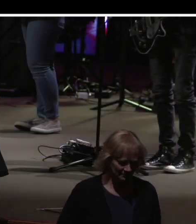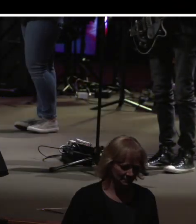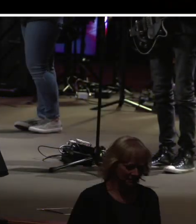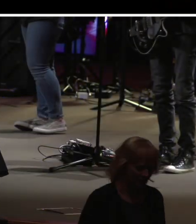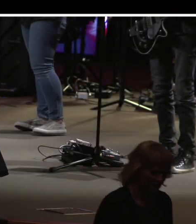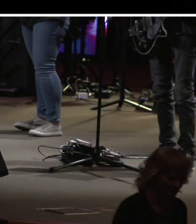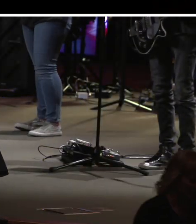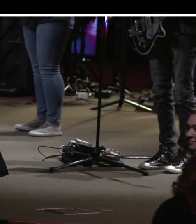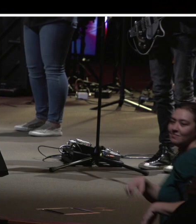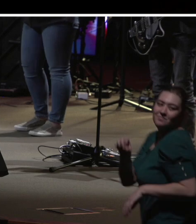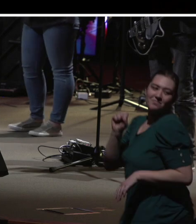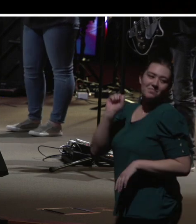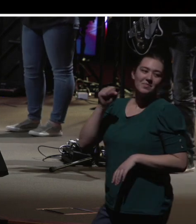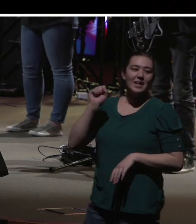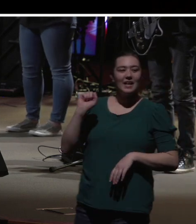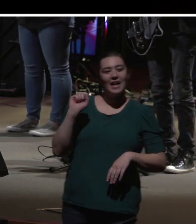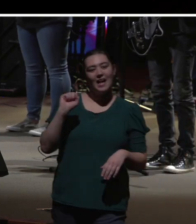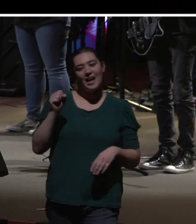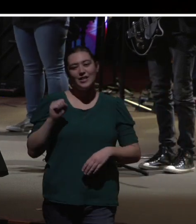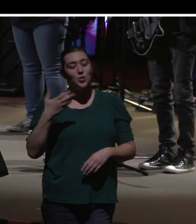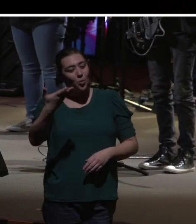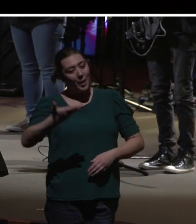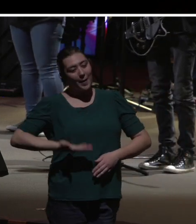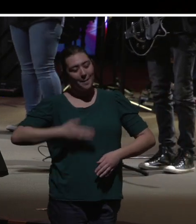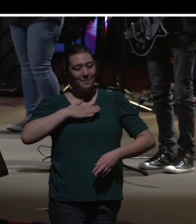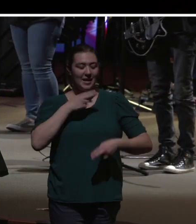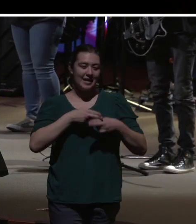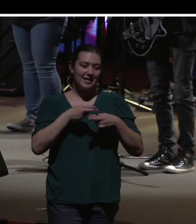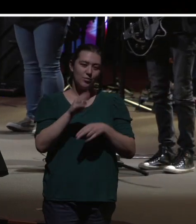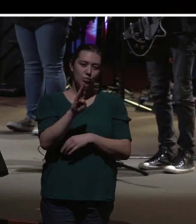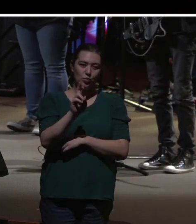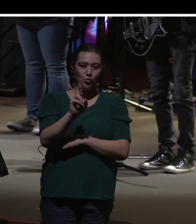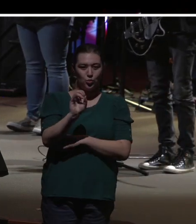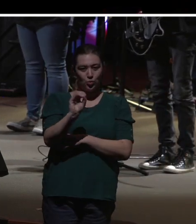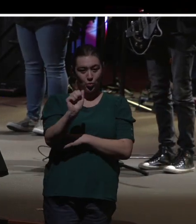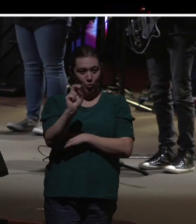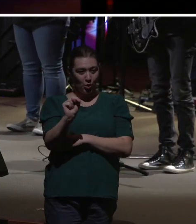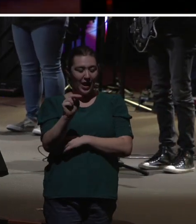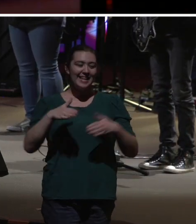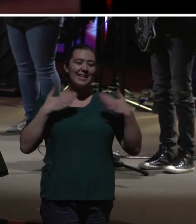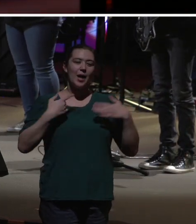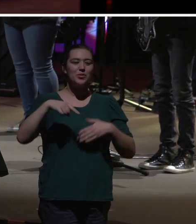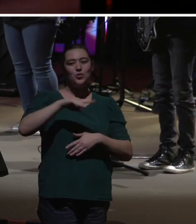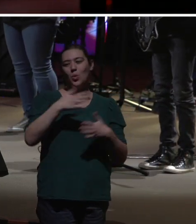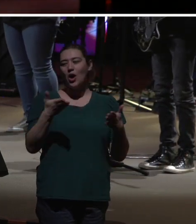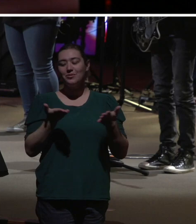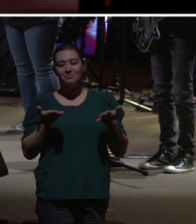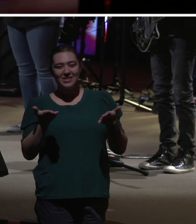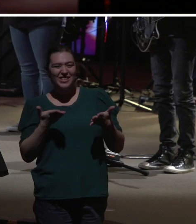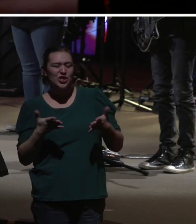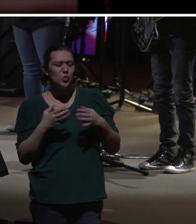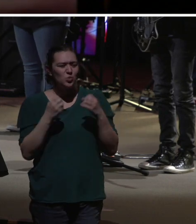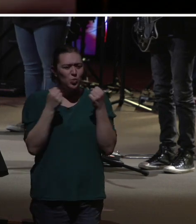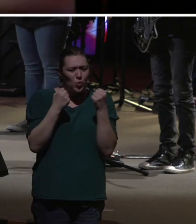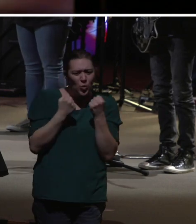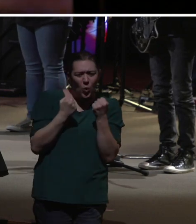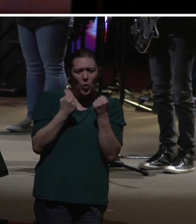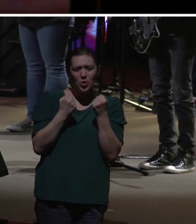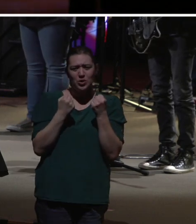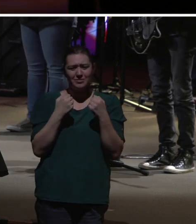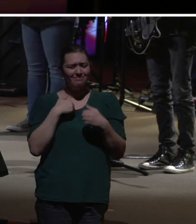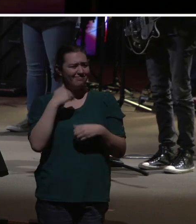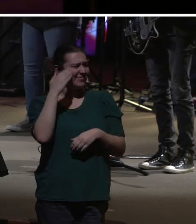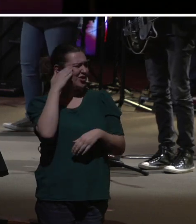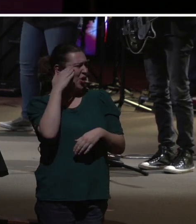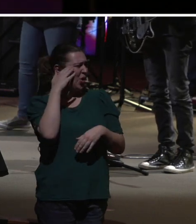Yes, I want to also extend a welcome. My name is Brian. I'm so glad you are here. On this rather chilly, and I know it was